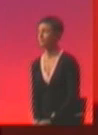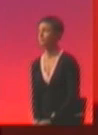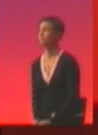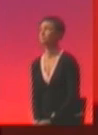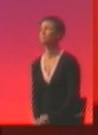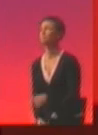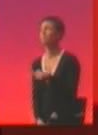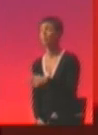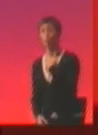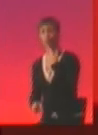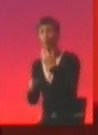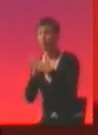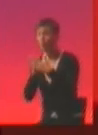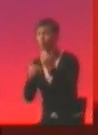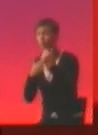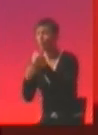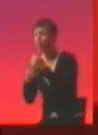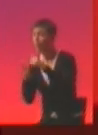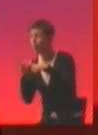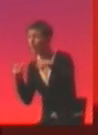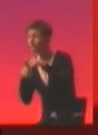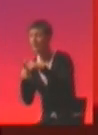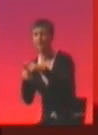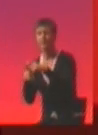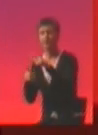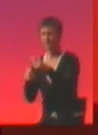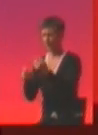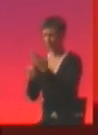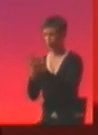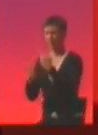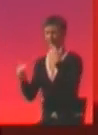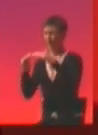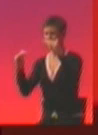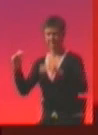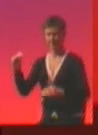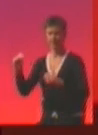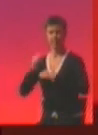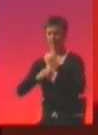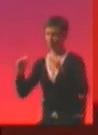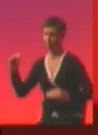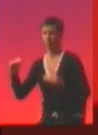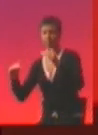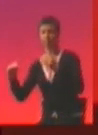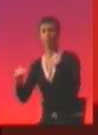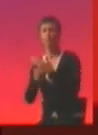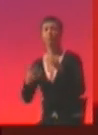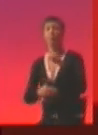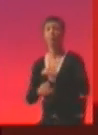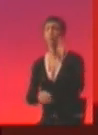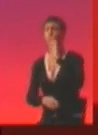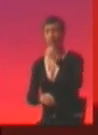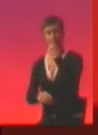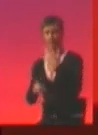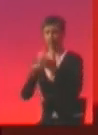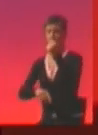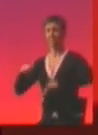Conference will keep doing more to help pensioners, tackling the decades of unfairness so thousands of women can get the full basic state